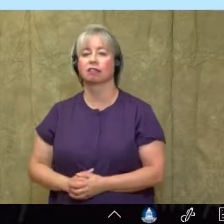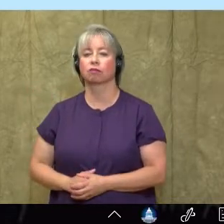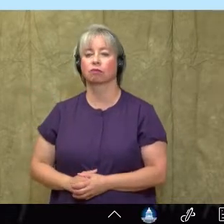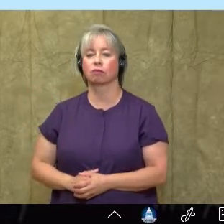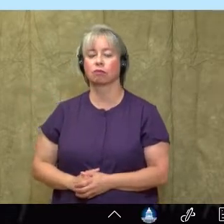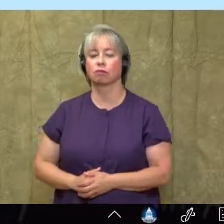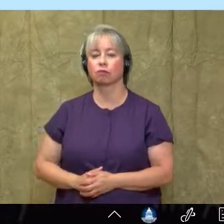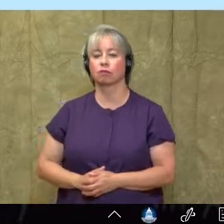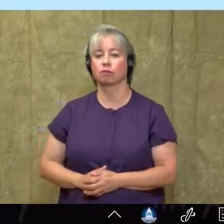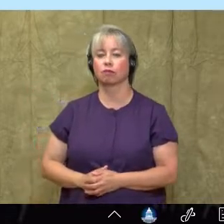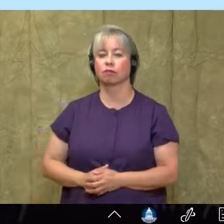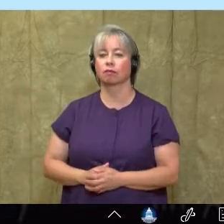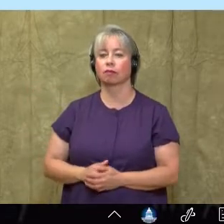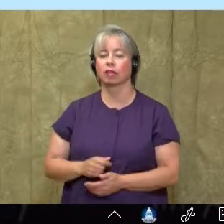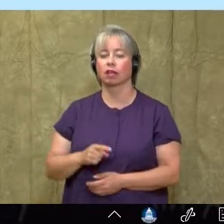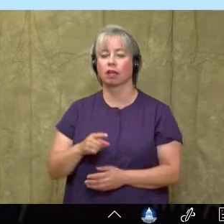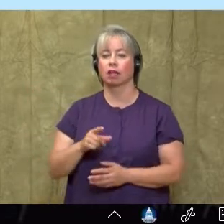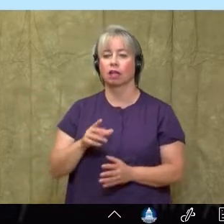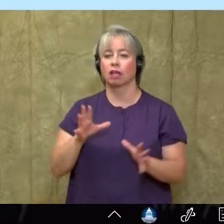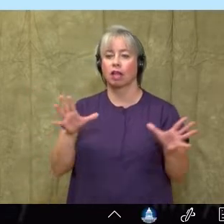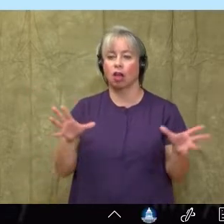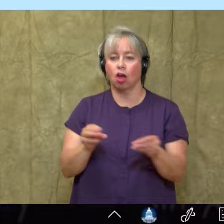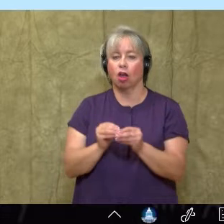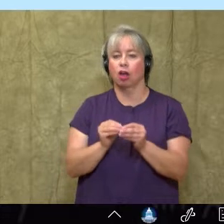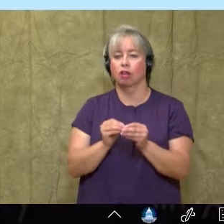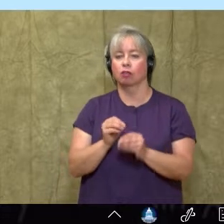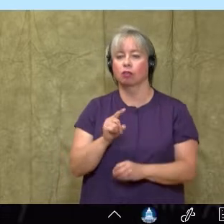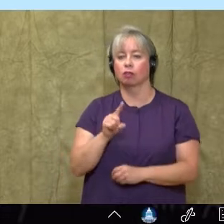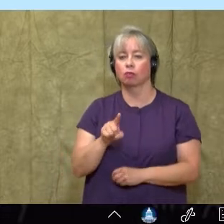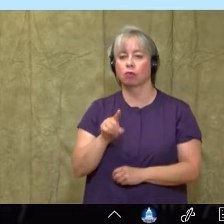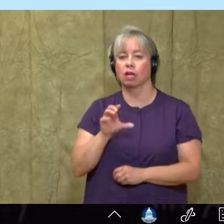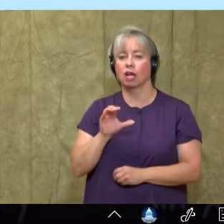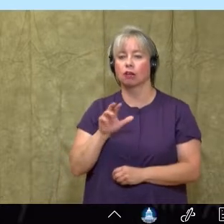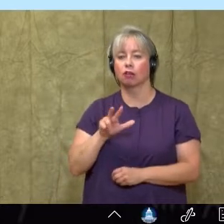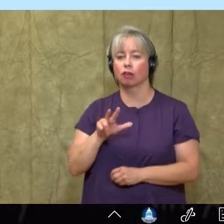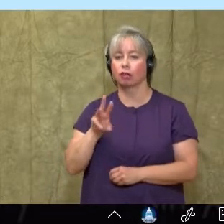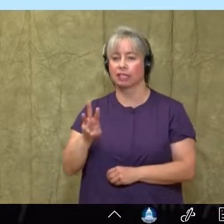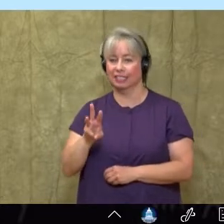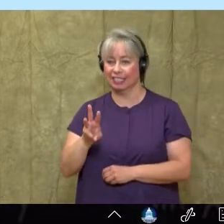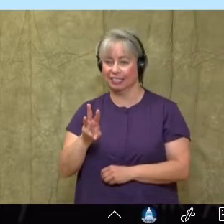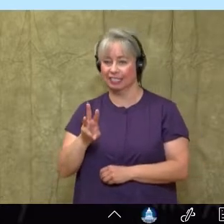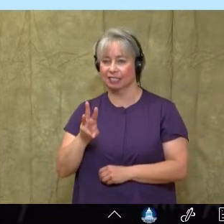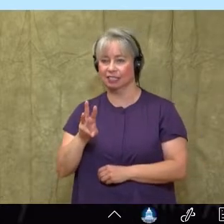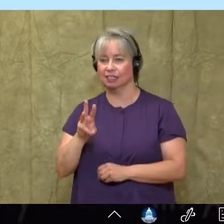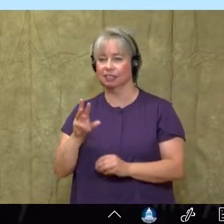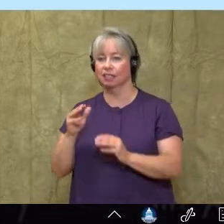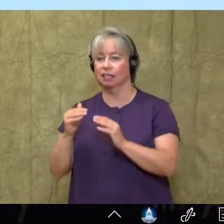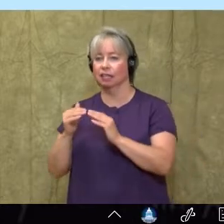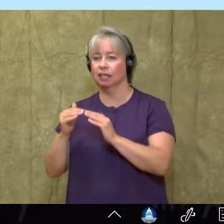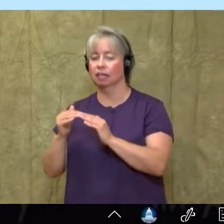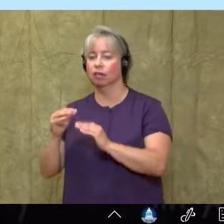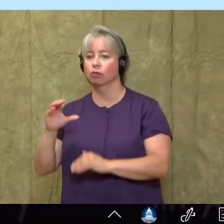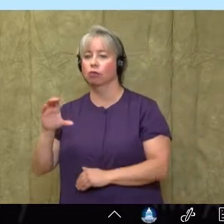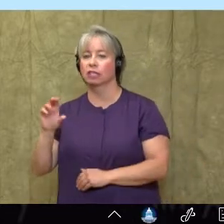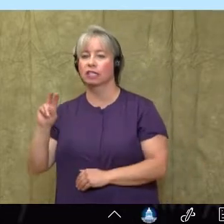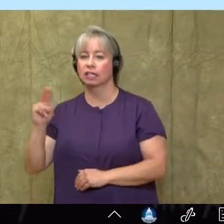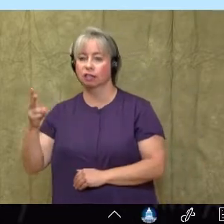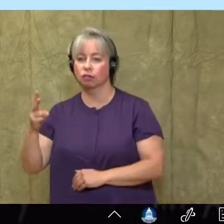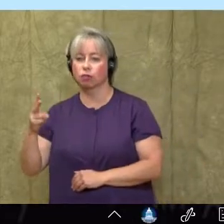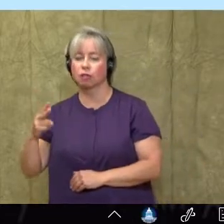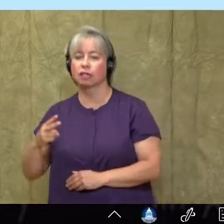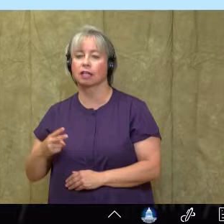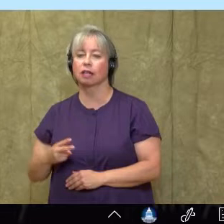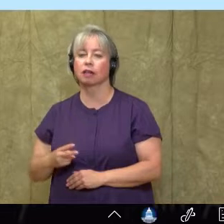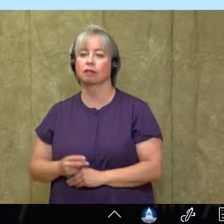And 136, if we add those together, very good, 136. And now I want to